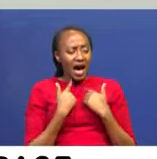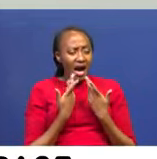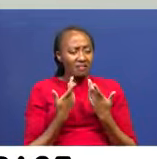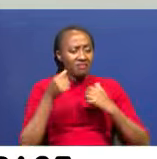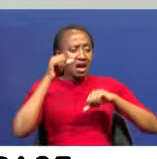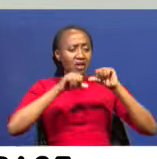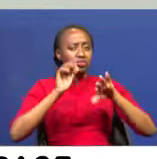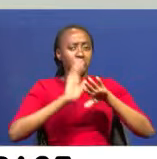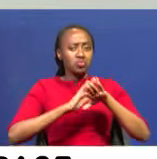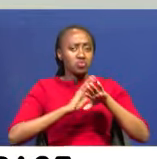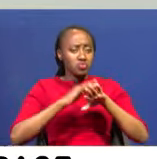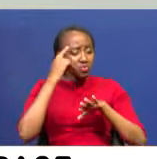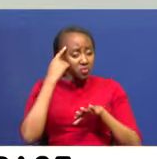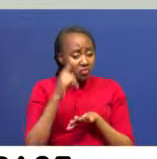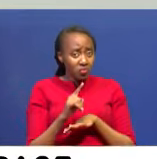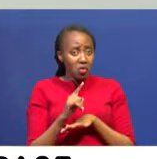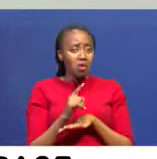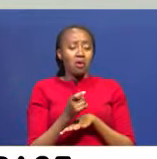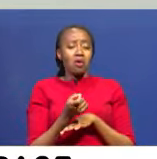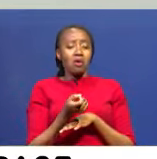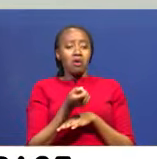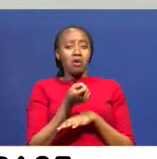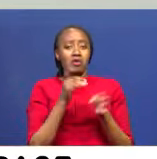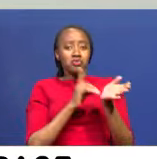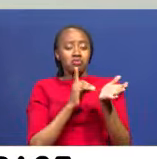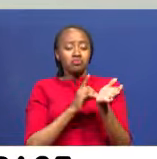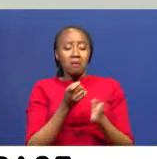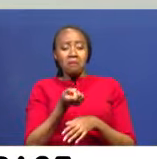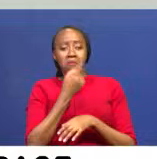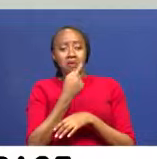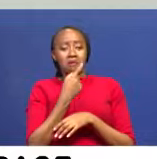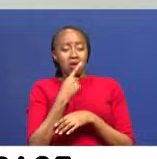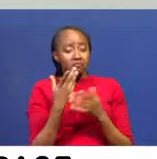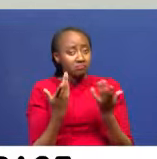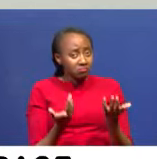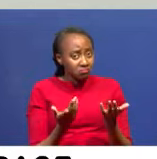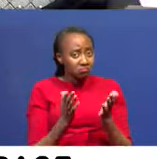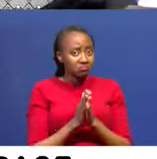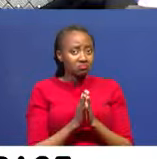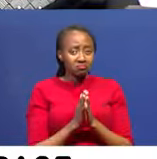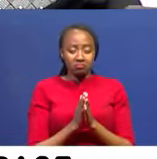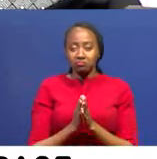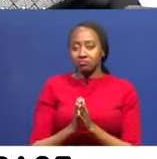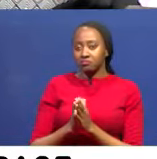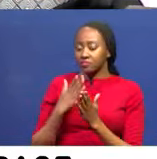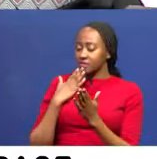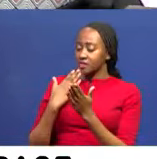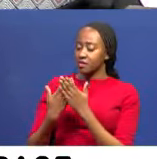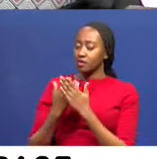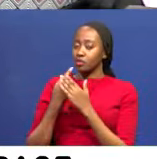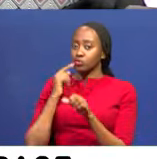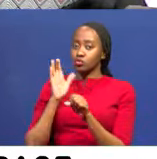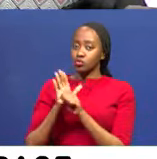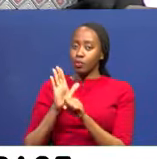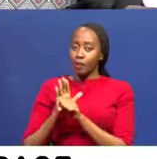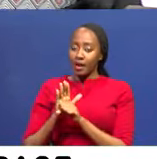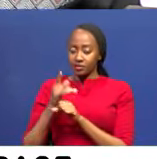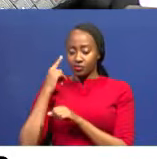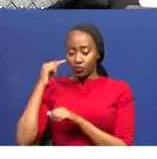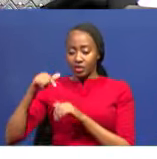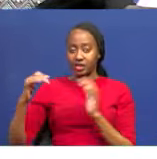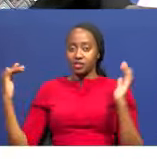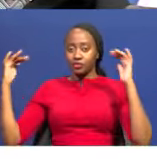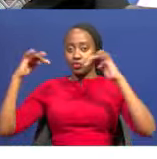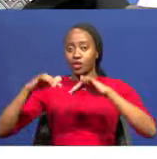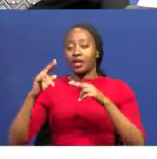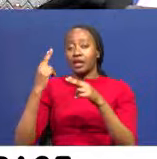And as well as, what are some of the issues were you able to note on that particular day? So thank you so much for this forum. So my name,